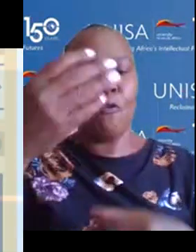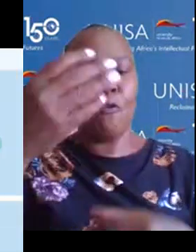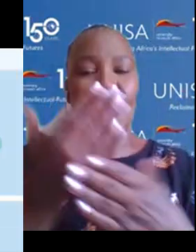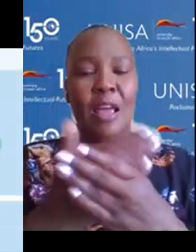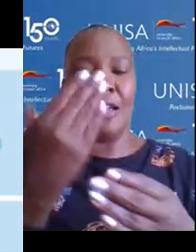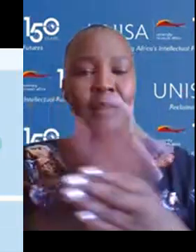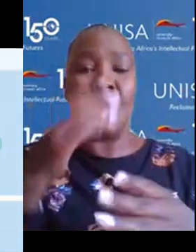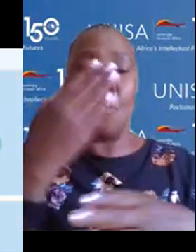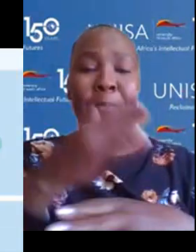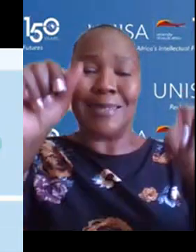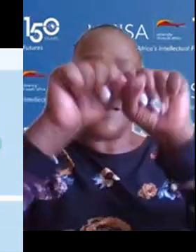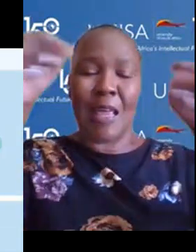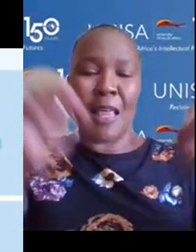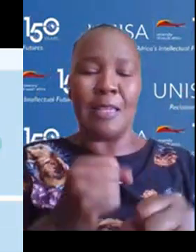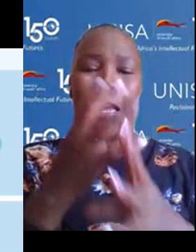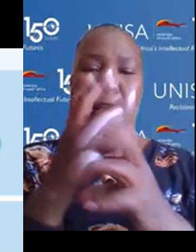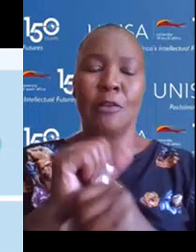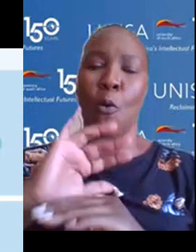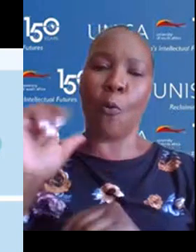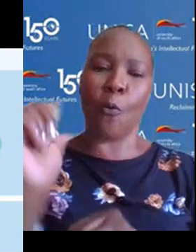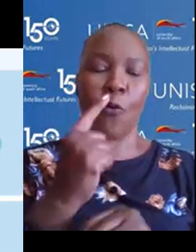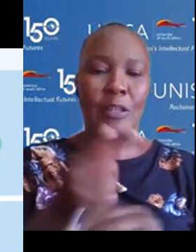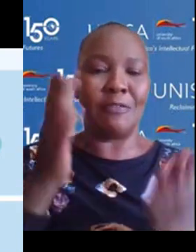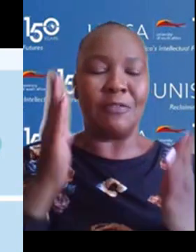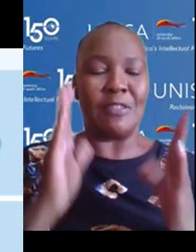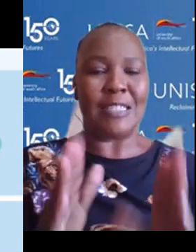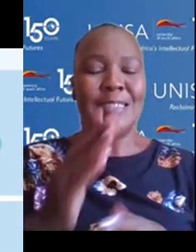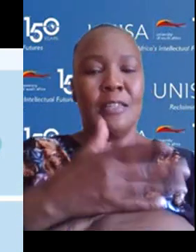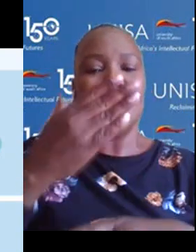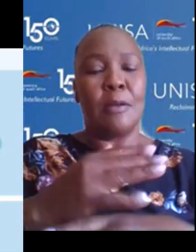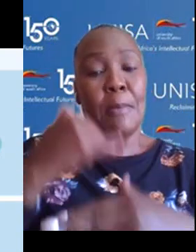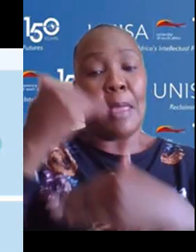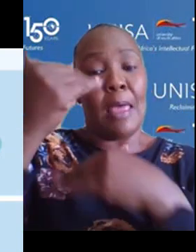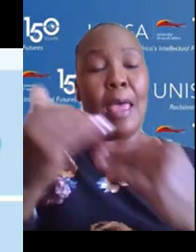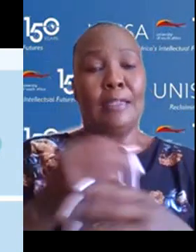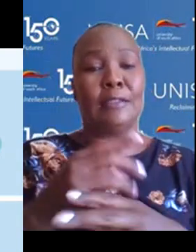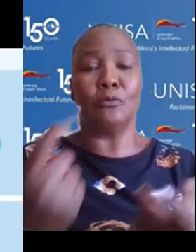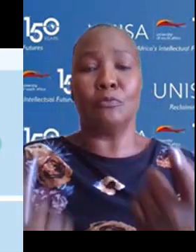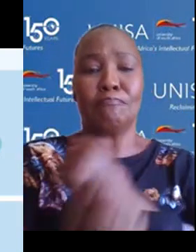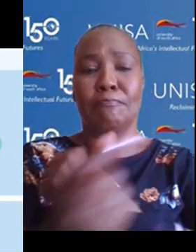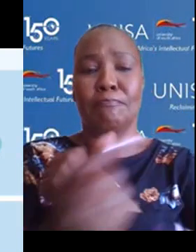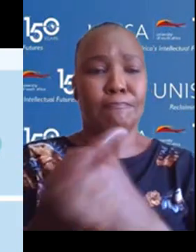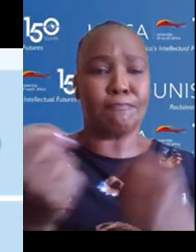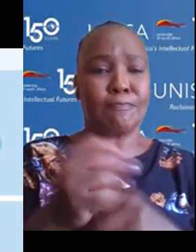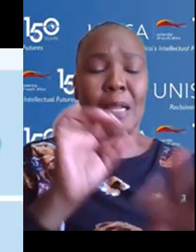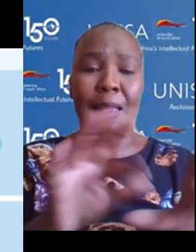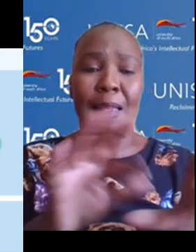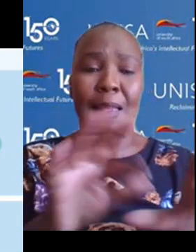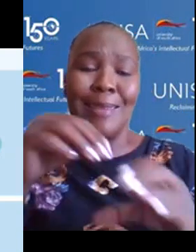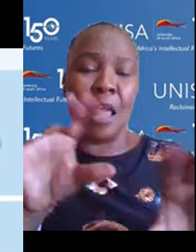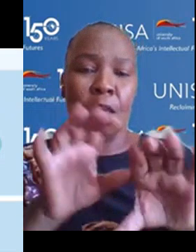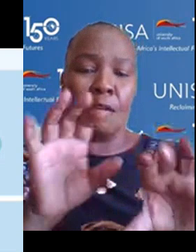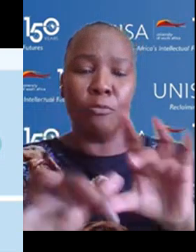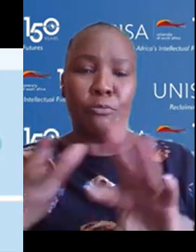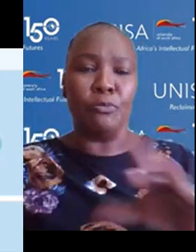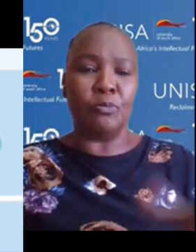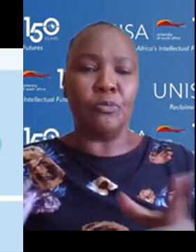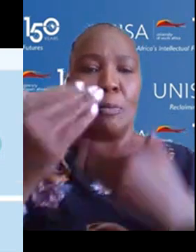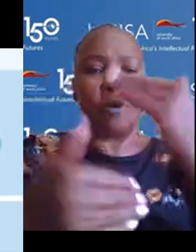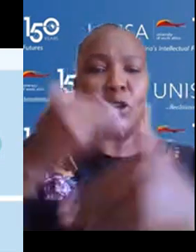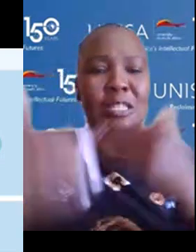operating system handles all of the physical tasks behind the scenes, like keeping track of what you typed on the keyboard, controlling the processor,